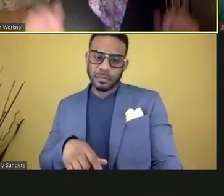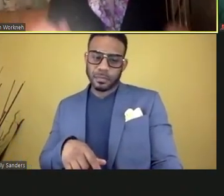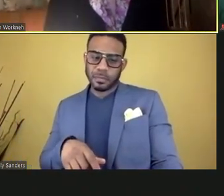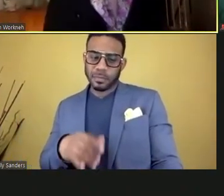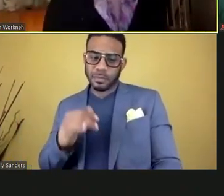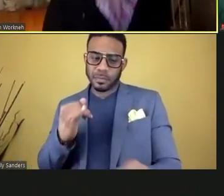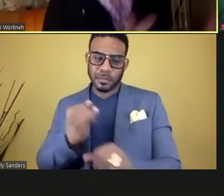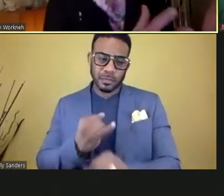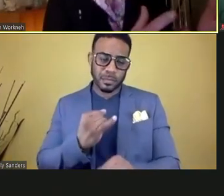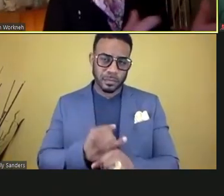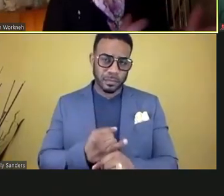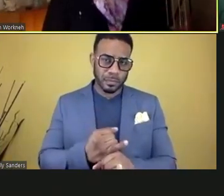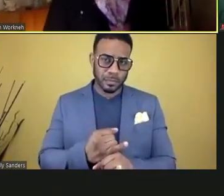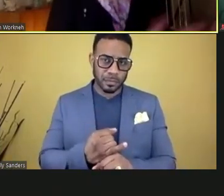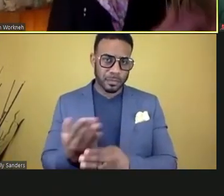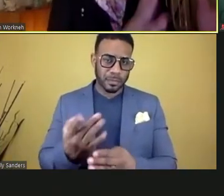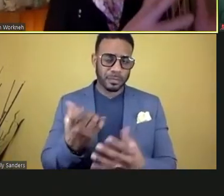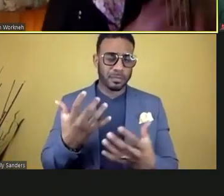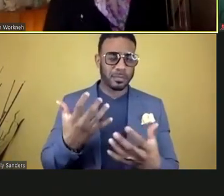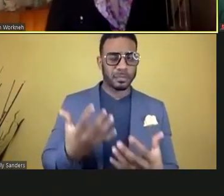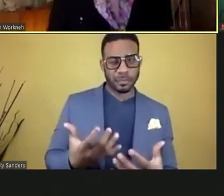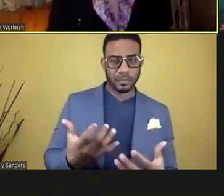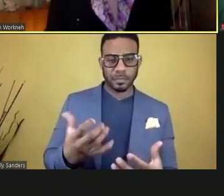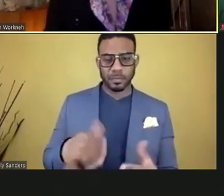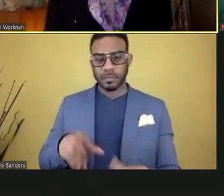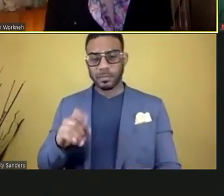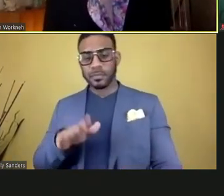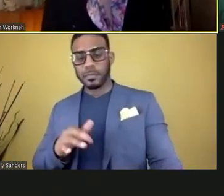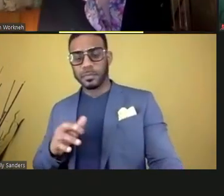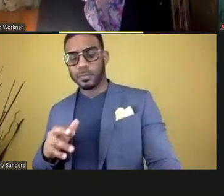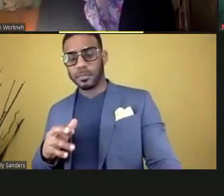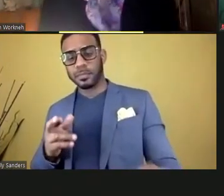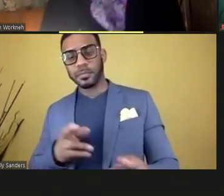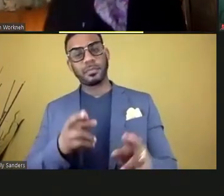institution carries a little heft and you take it out on the road.